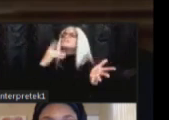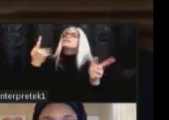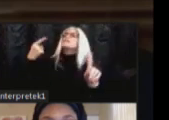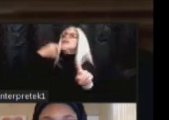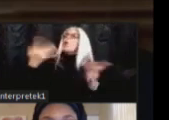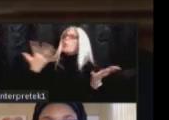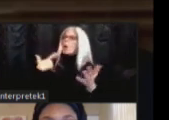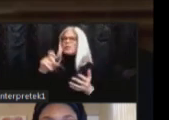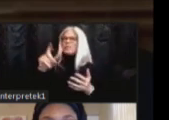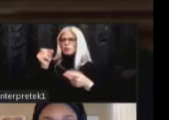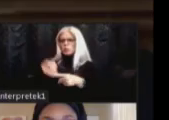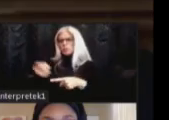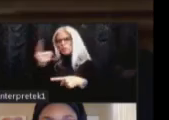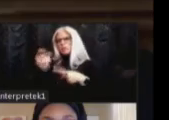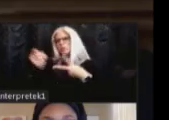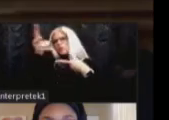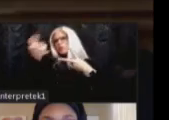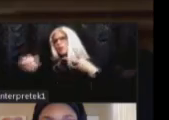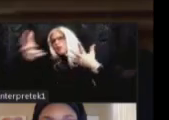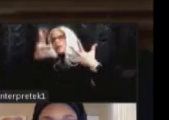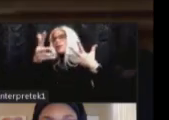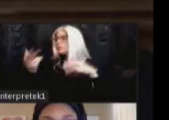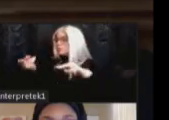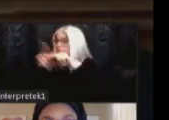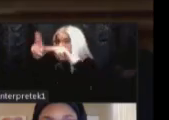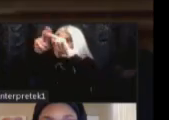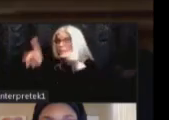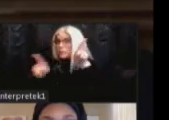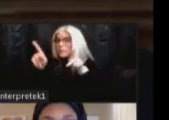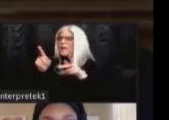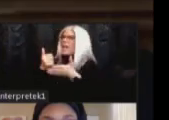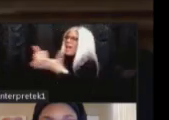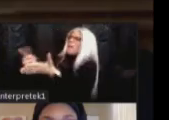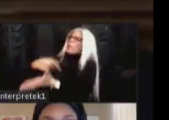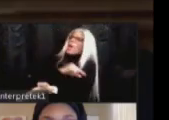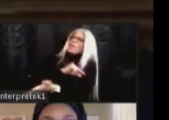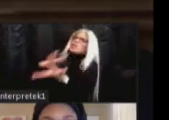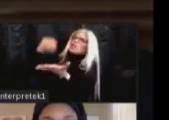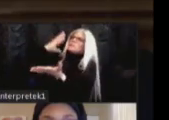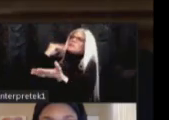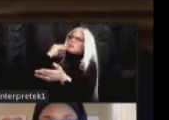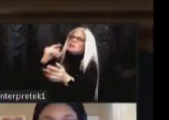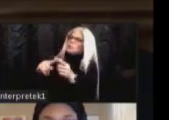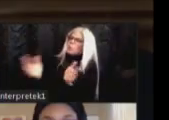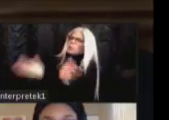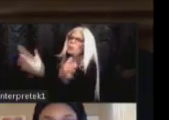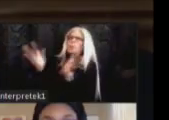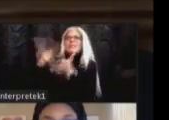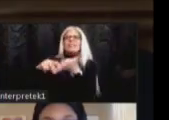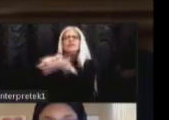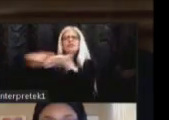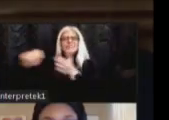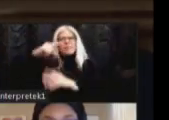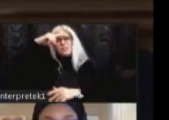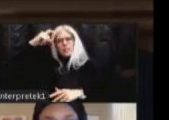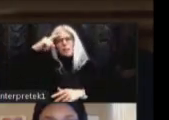to increase the capacity to provide high-quality learning experiences that promote literacy in the summer. So I want to thank all of you for your support as well. All